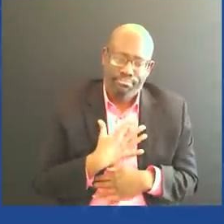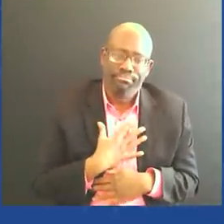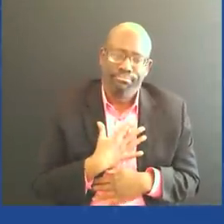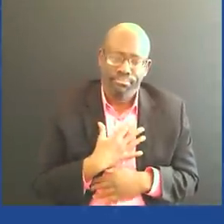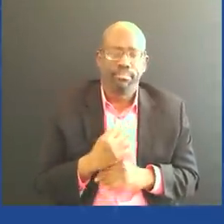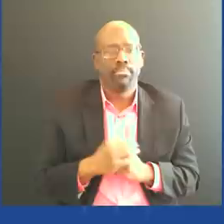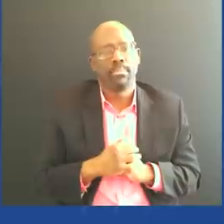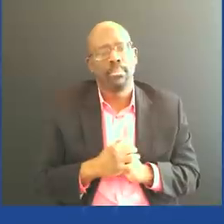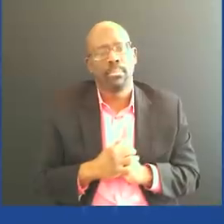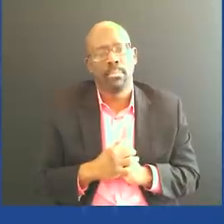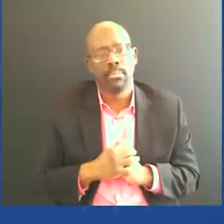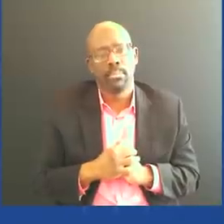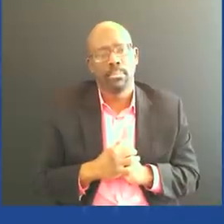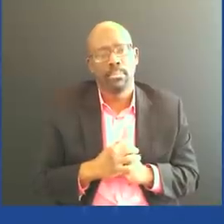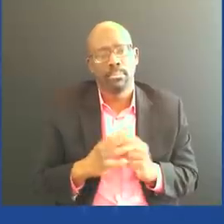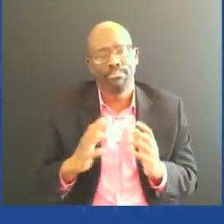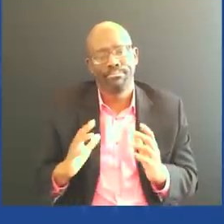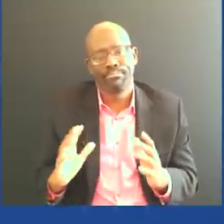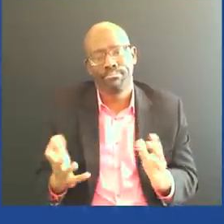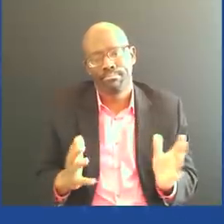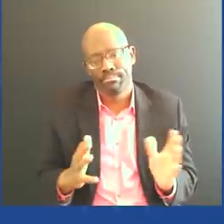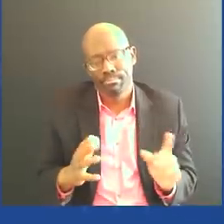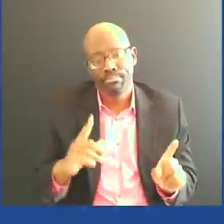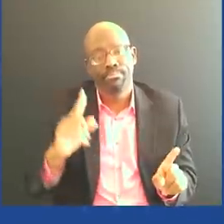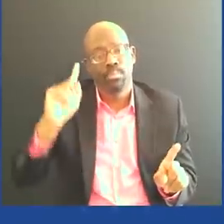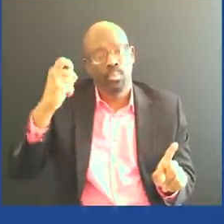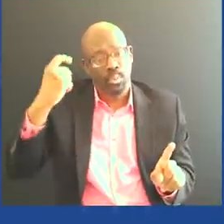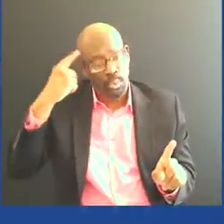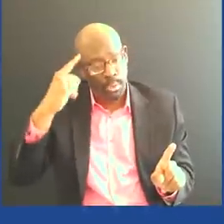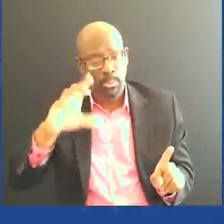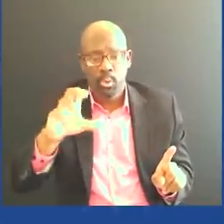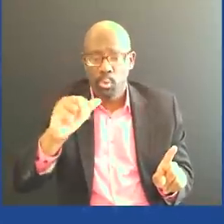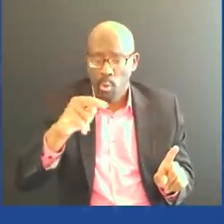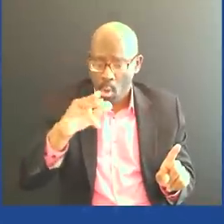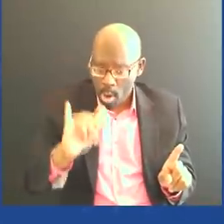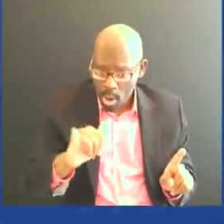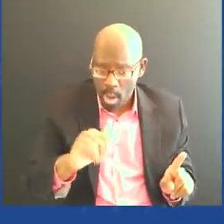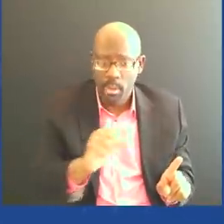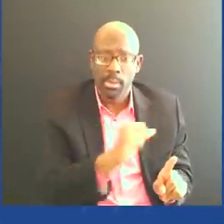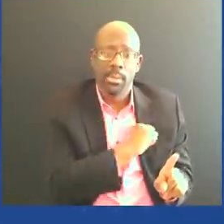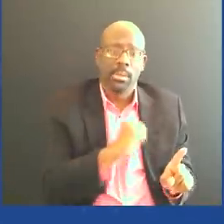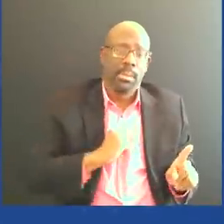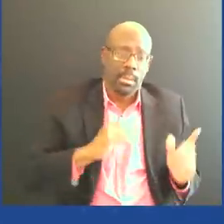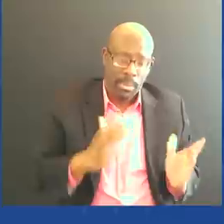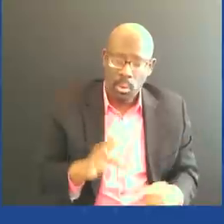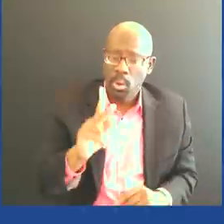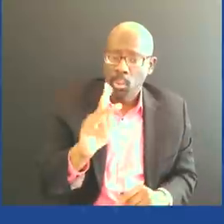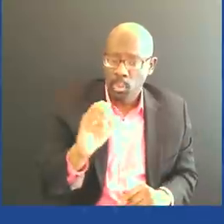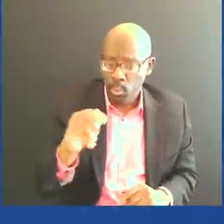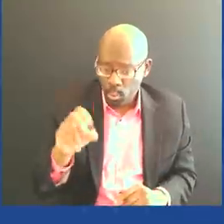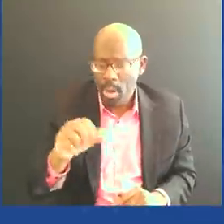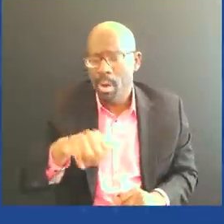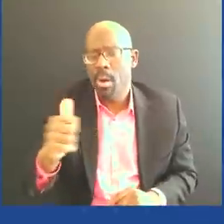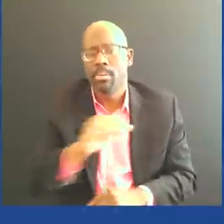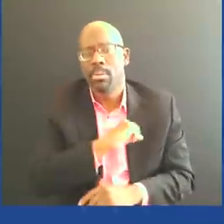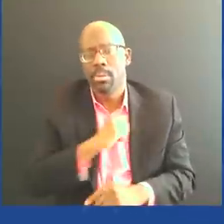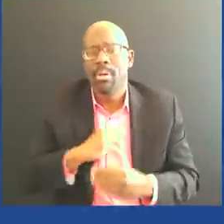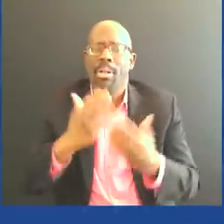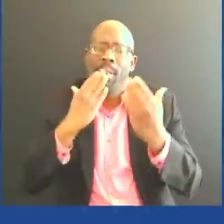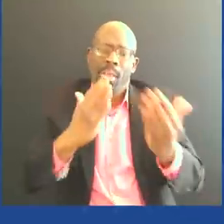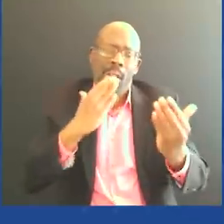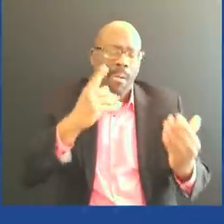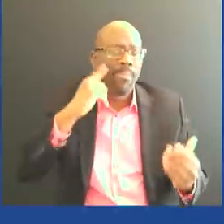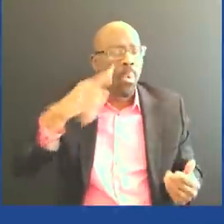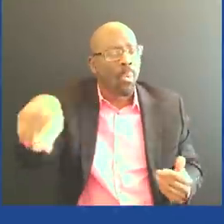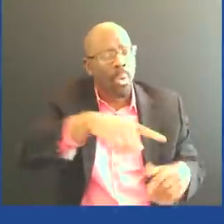Governor Carney, Senator Carper, Senator Coons, Representative Blunt Rochester, thank you for all you do as well every day to support our Navy